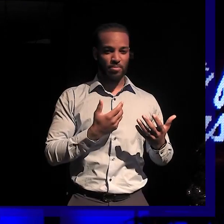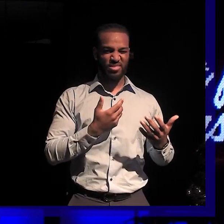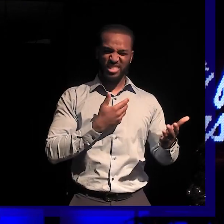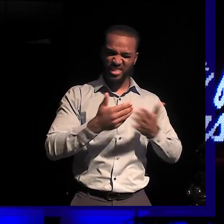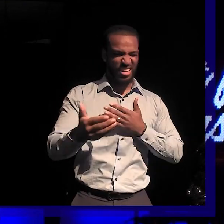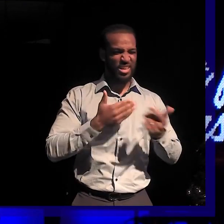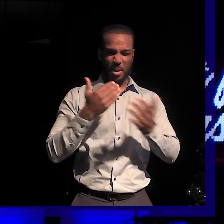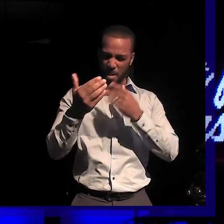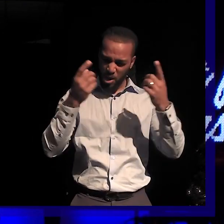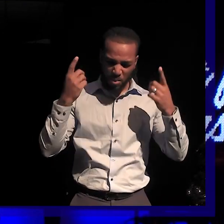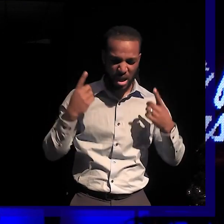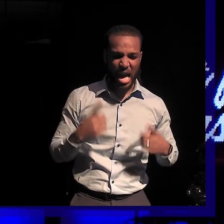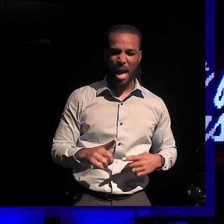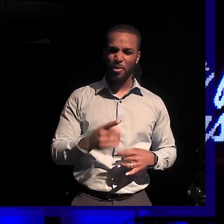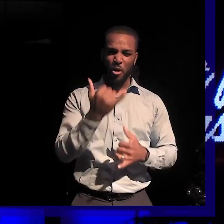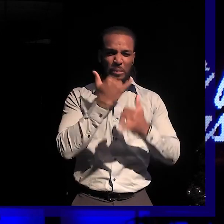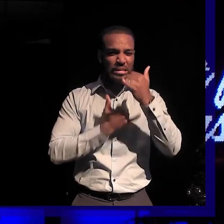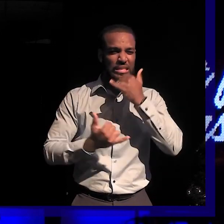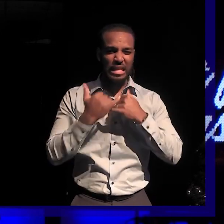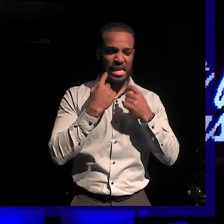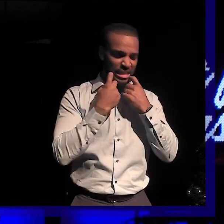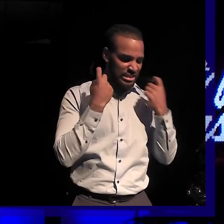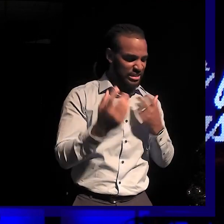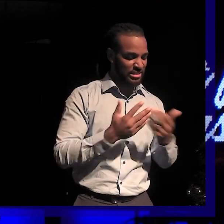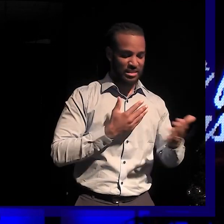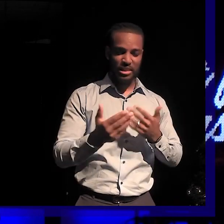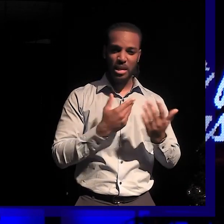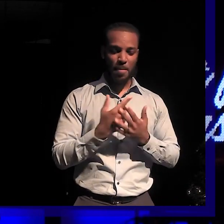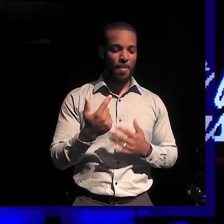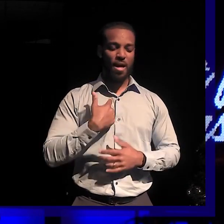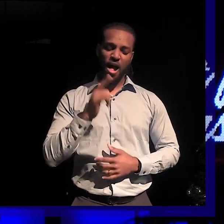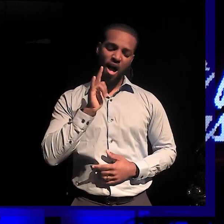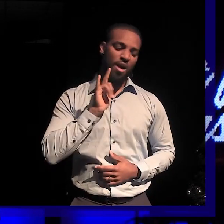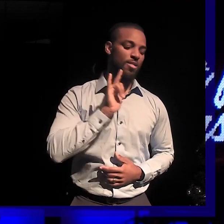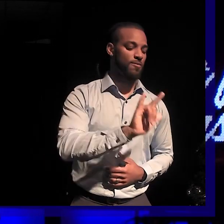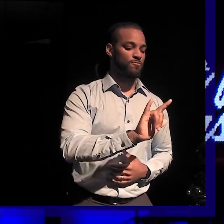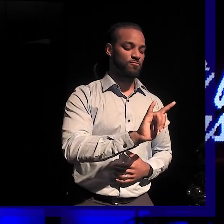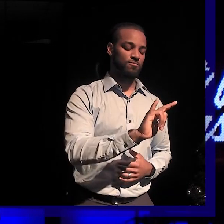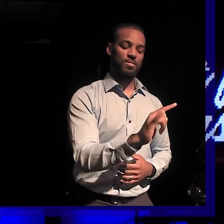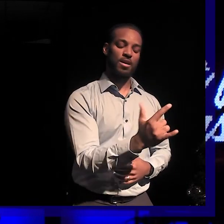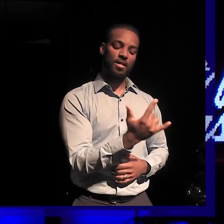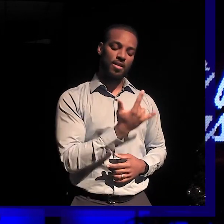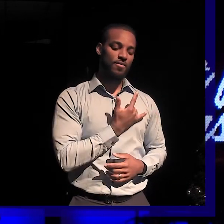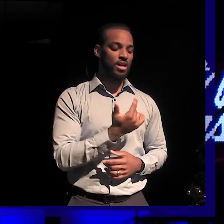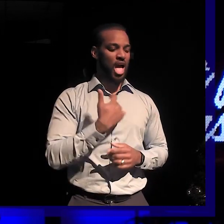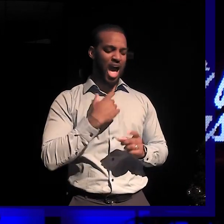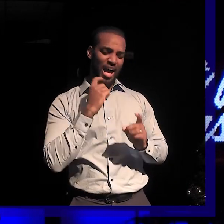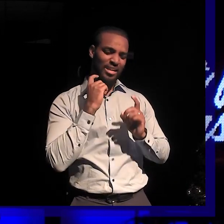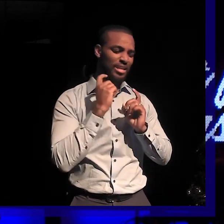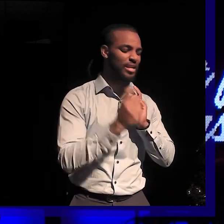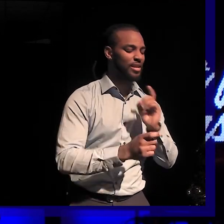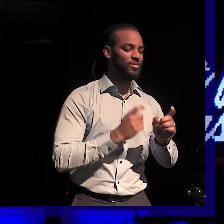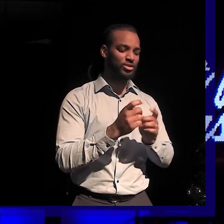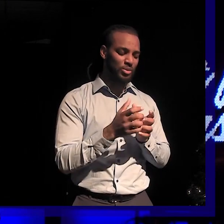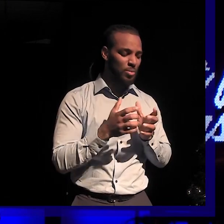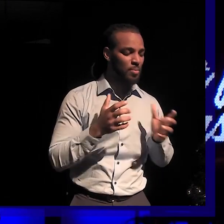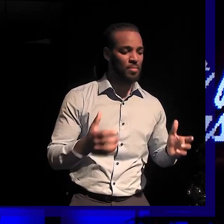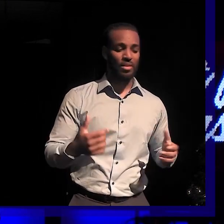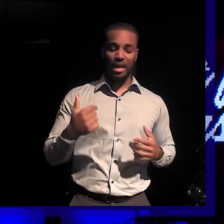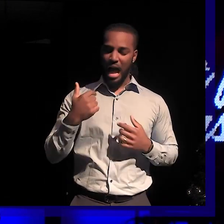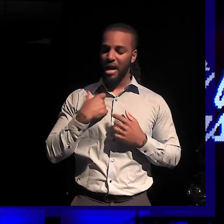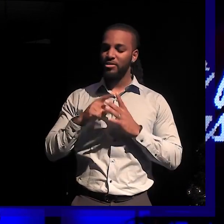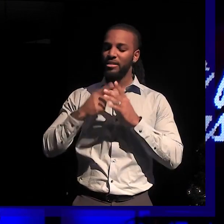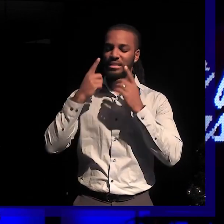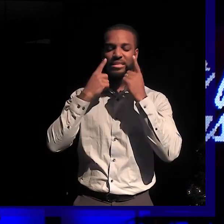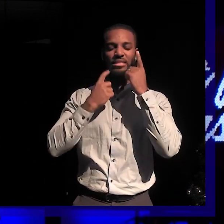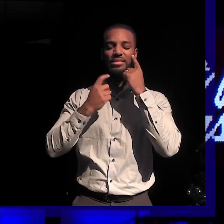spite of what you've done or where you've been, you are my beloved and I am yours. I love you. I begin to sob tears